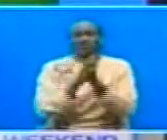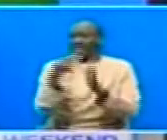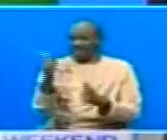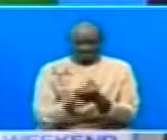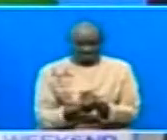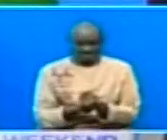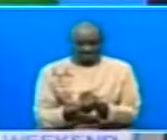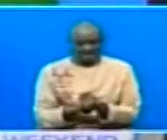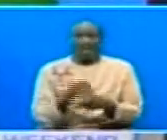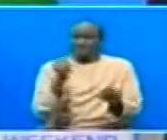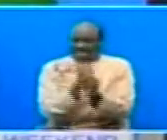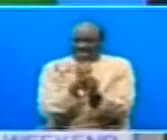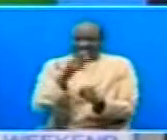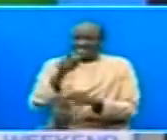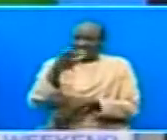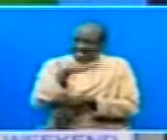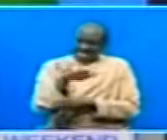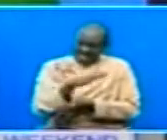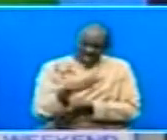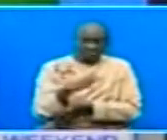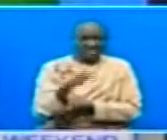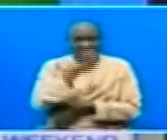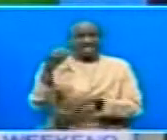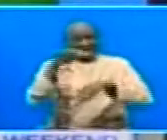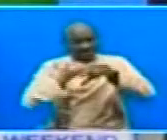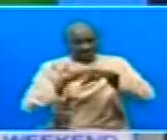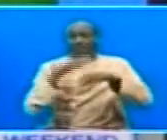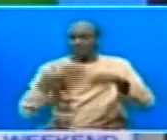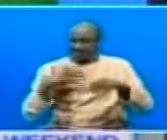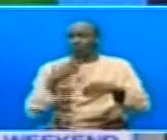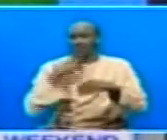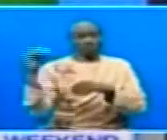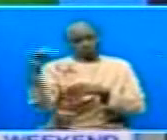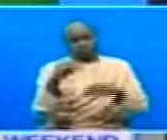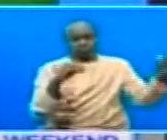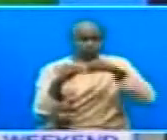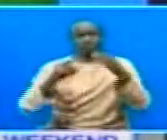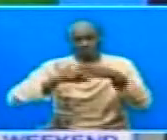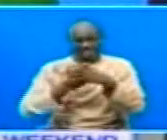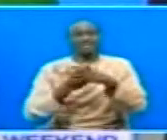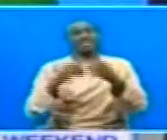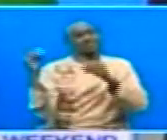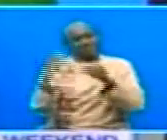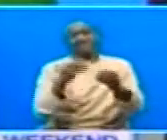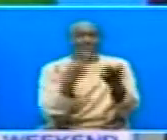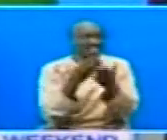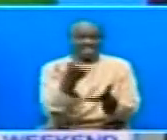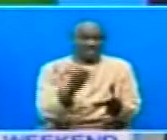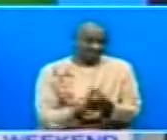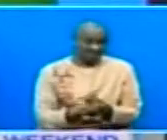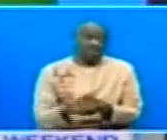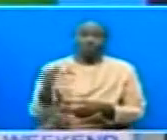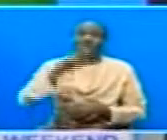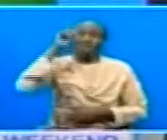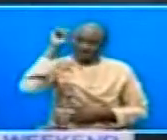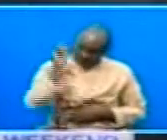to be able to make our region the region that investors would give priority, we